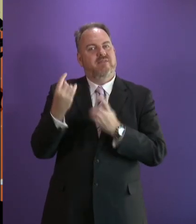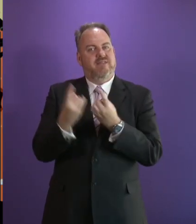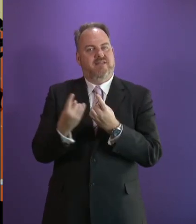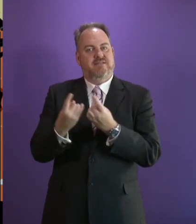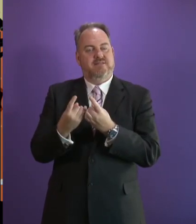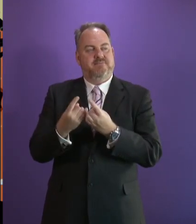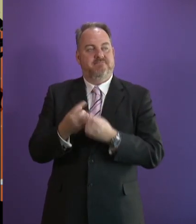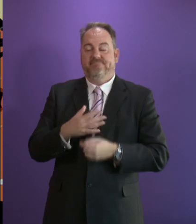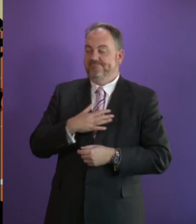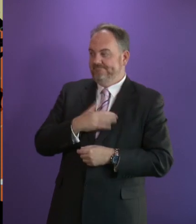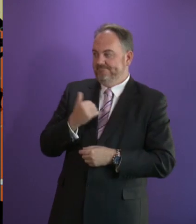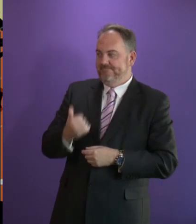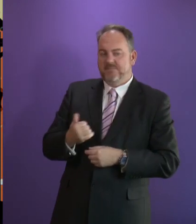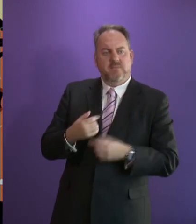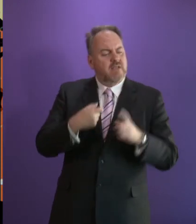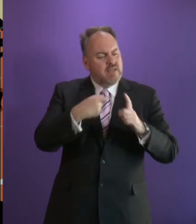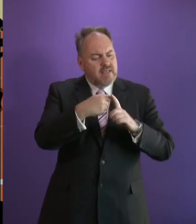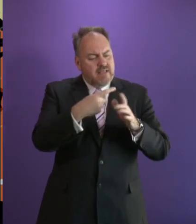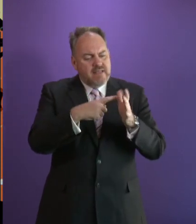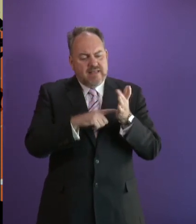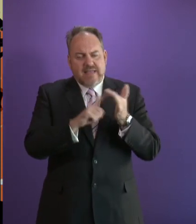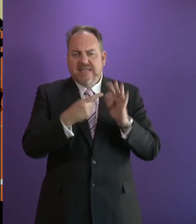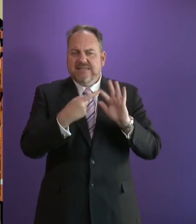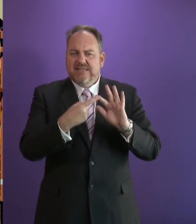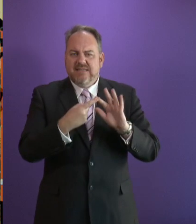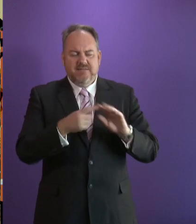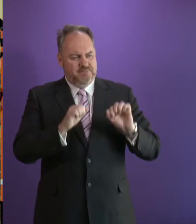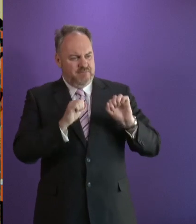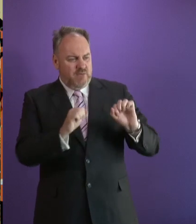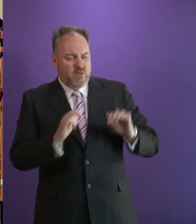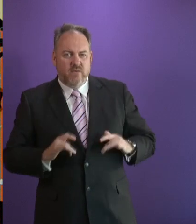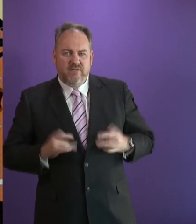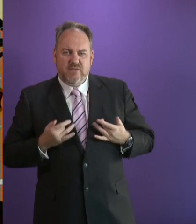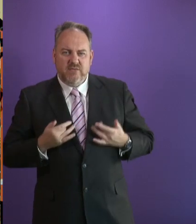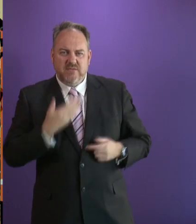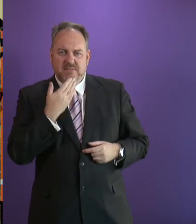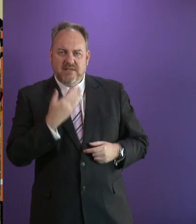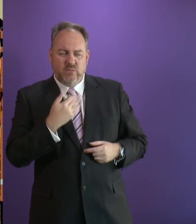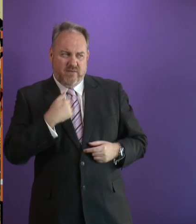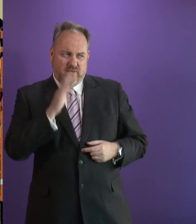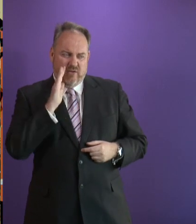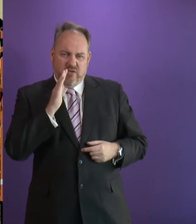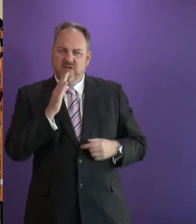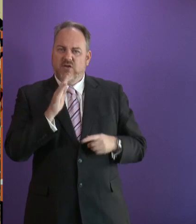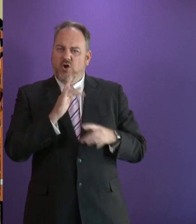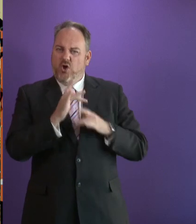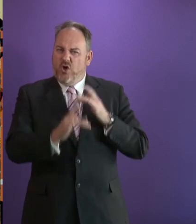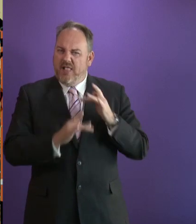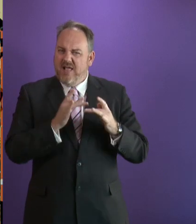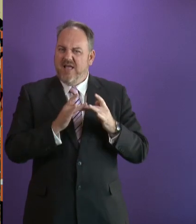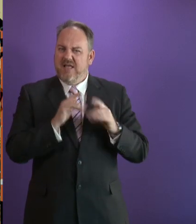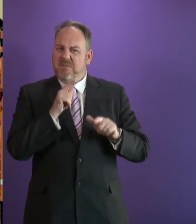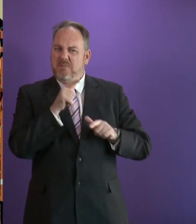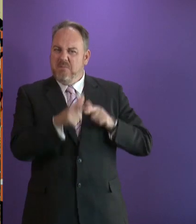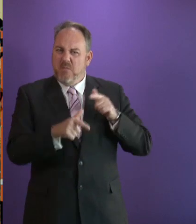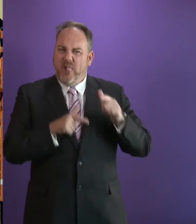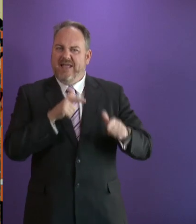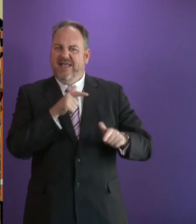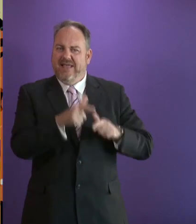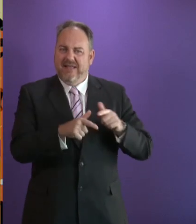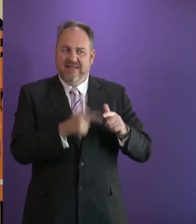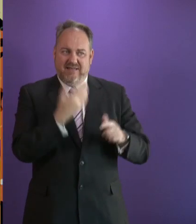I'm particularly interested in your take on this because, we have heard reports of online bullying for people in your age group,